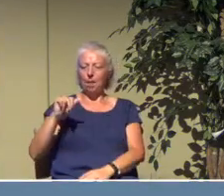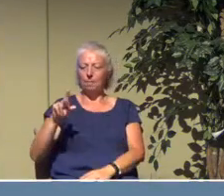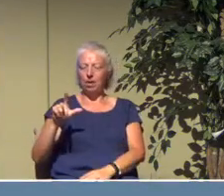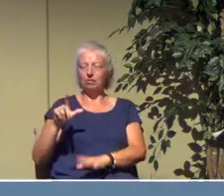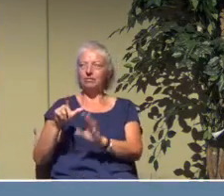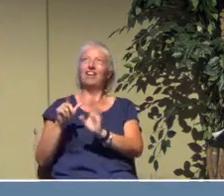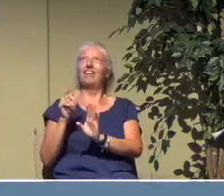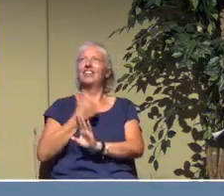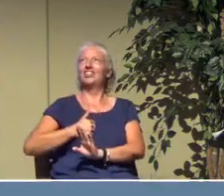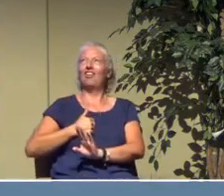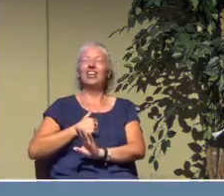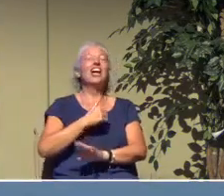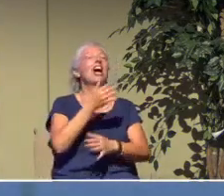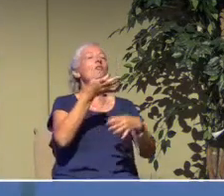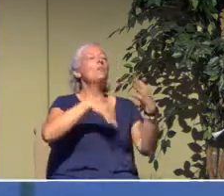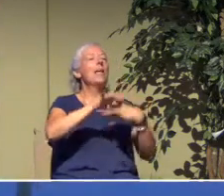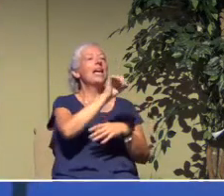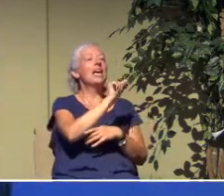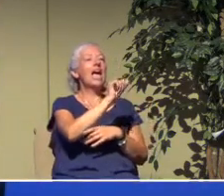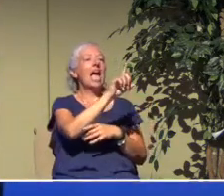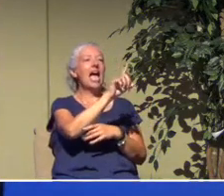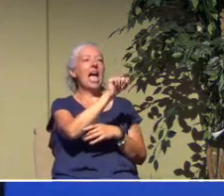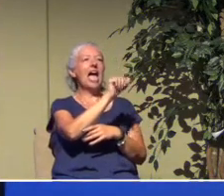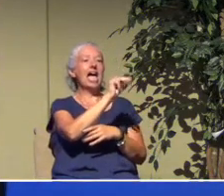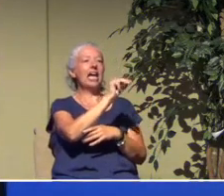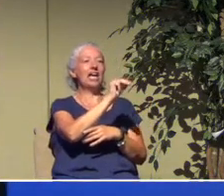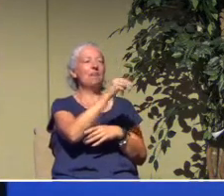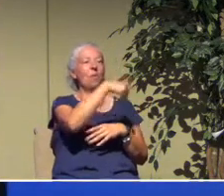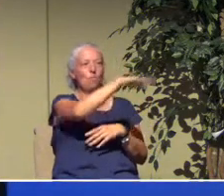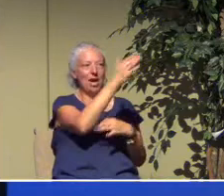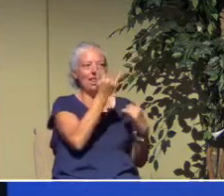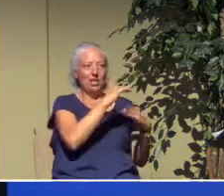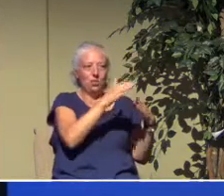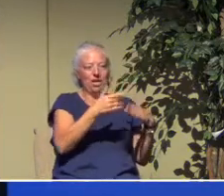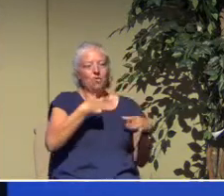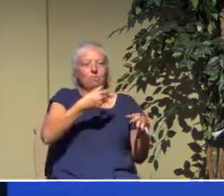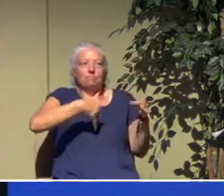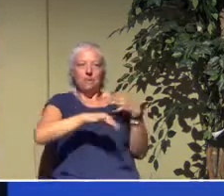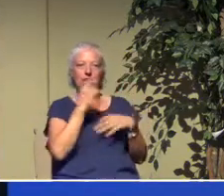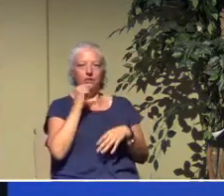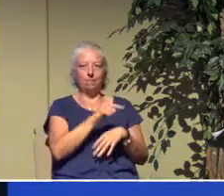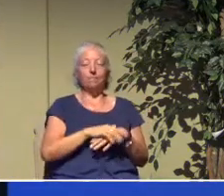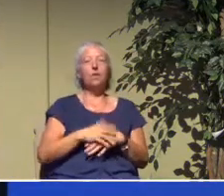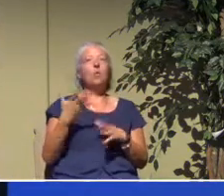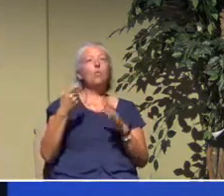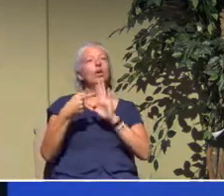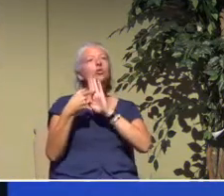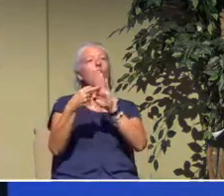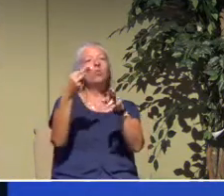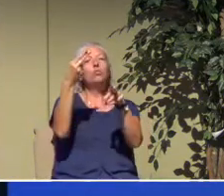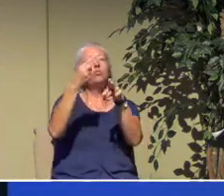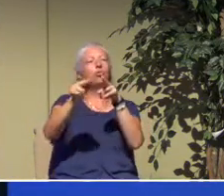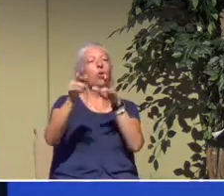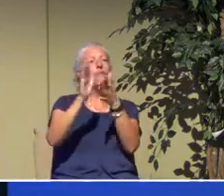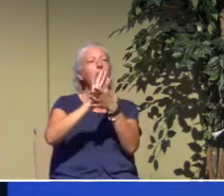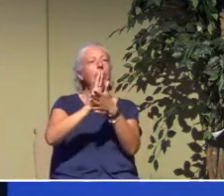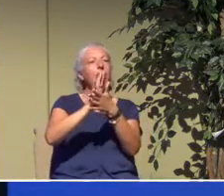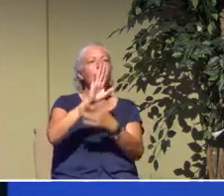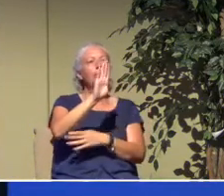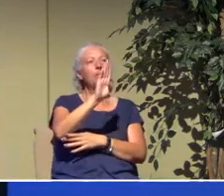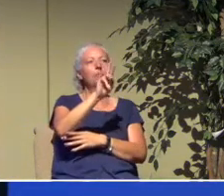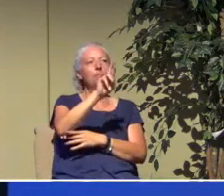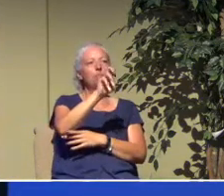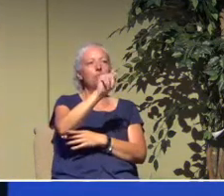for Adam this weekend as he's away. We just wanted to give you a short video clip of Brett Allman and tell